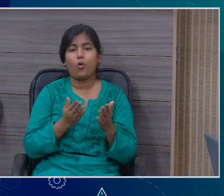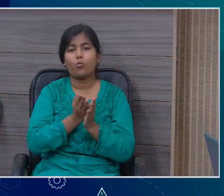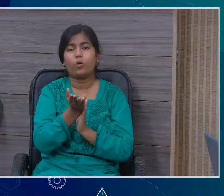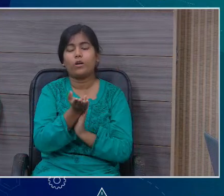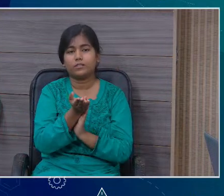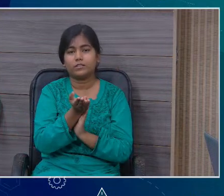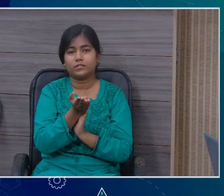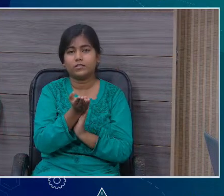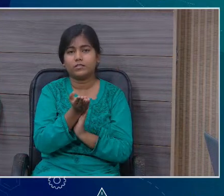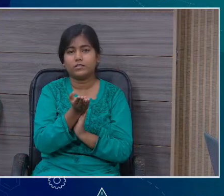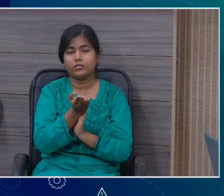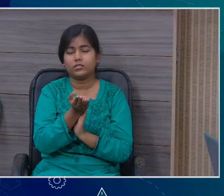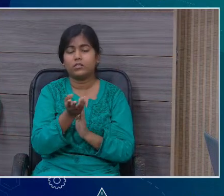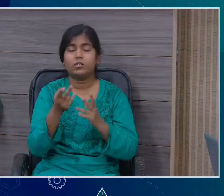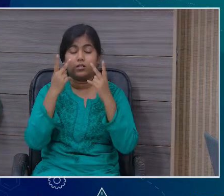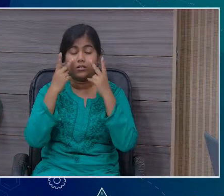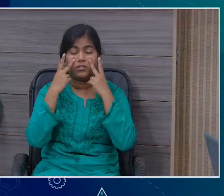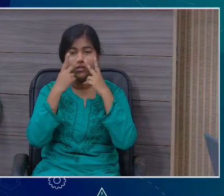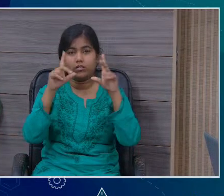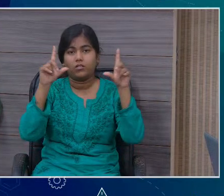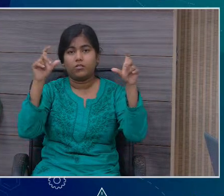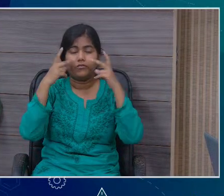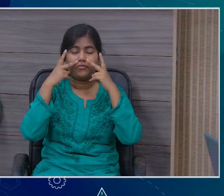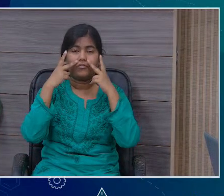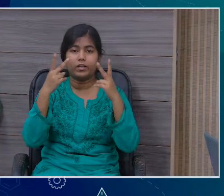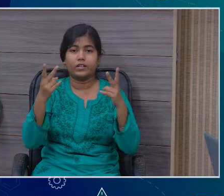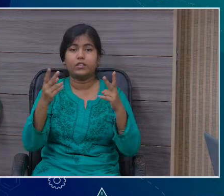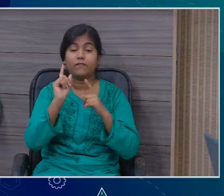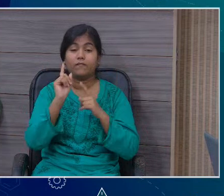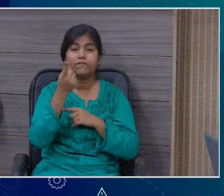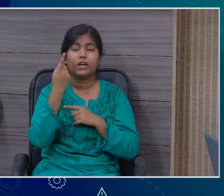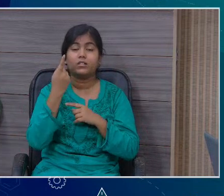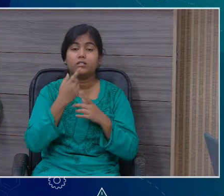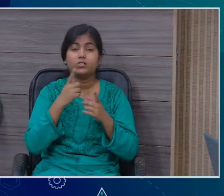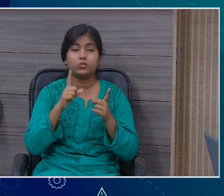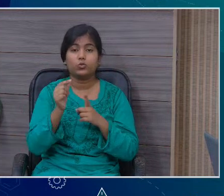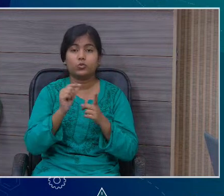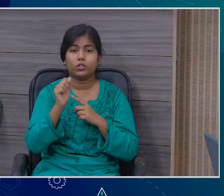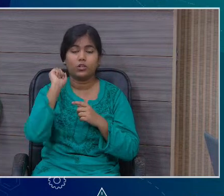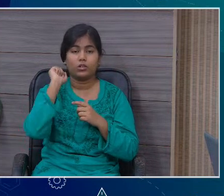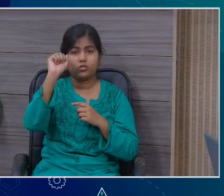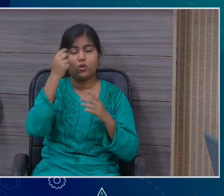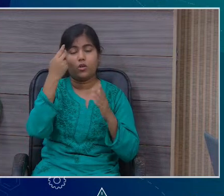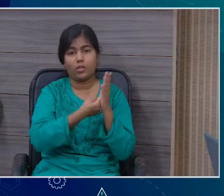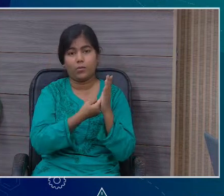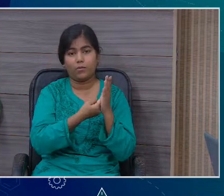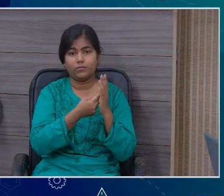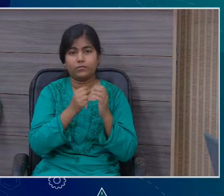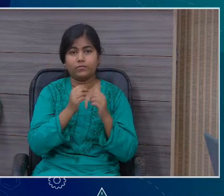see it on your screens, here is the format where firstly you have to write your name.